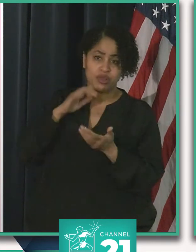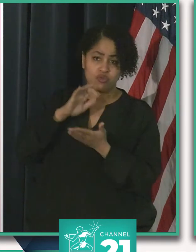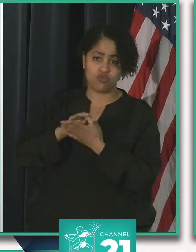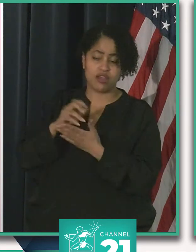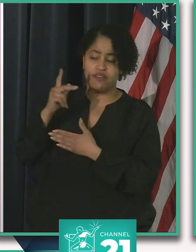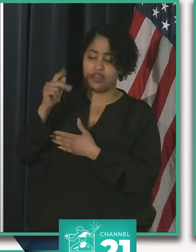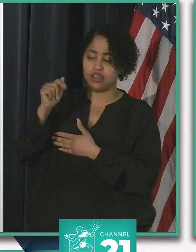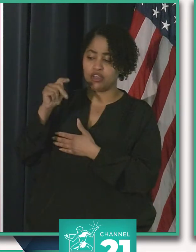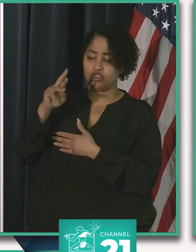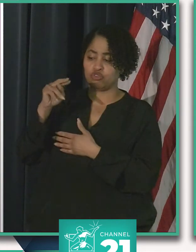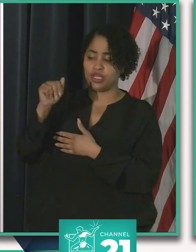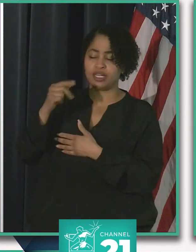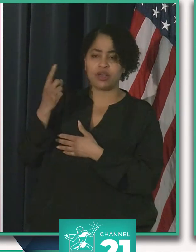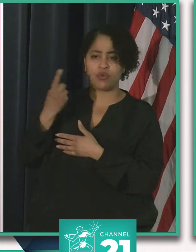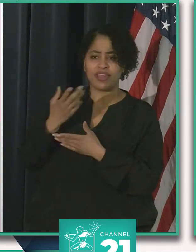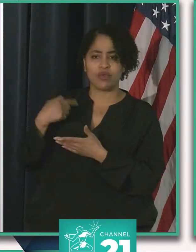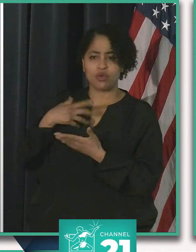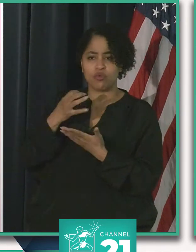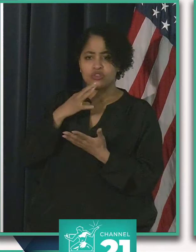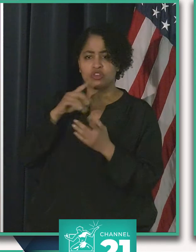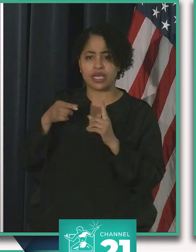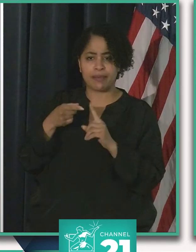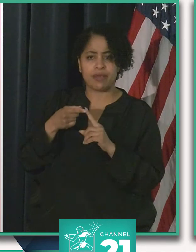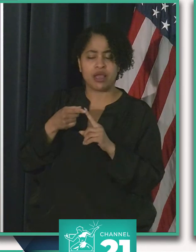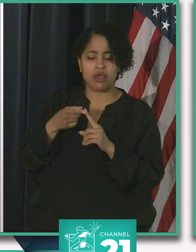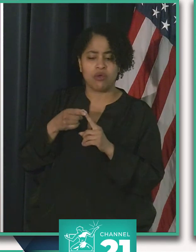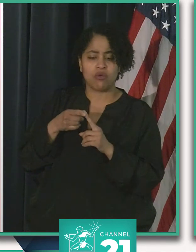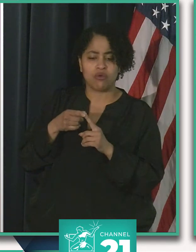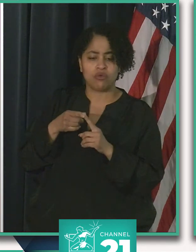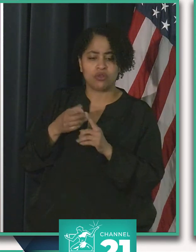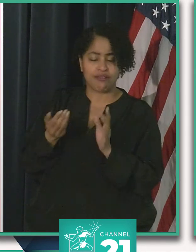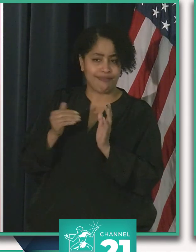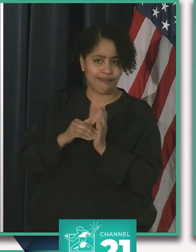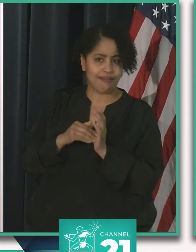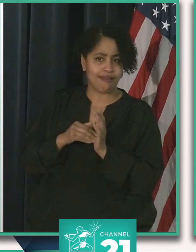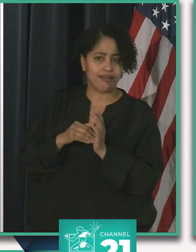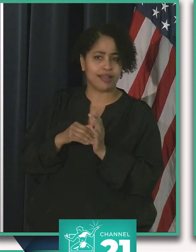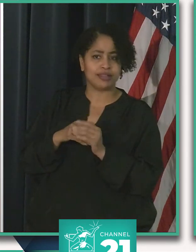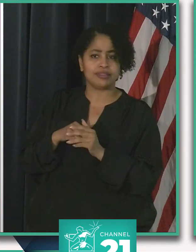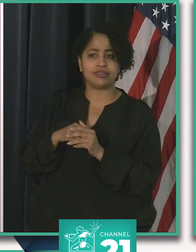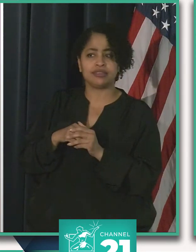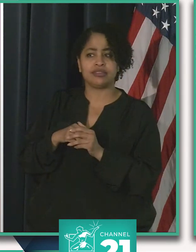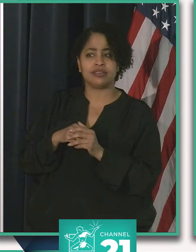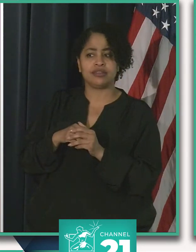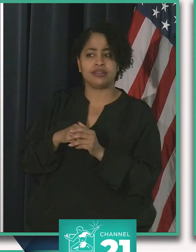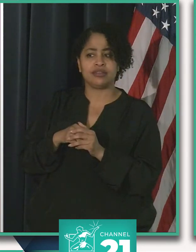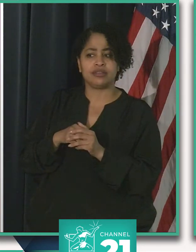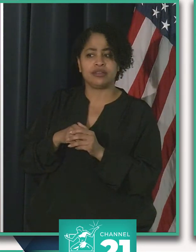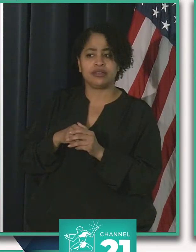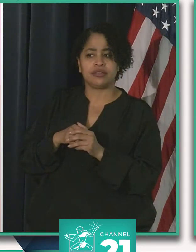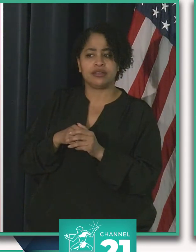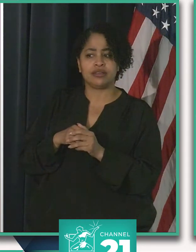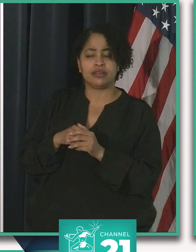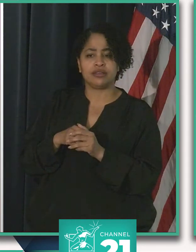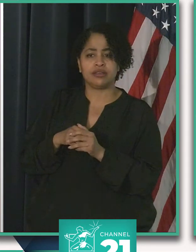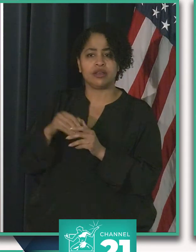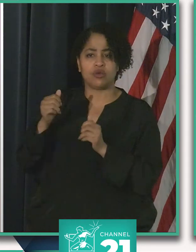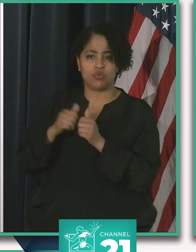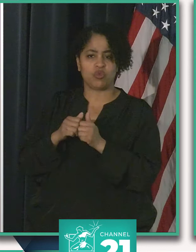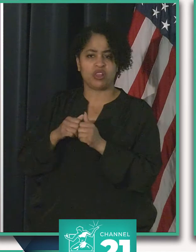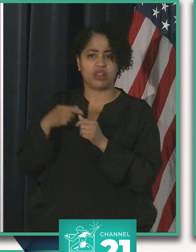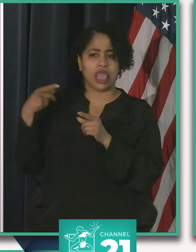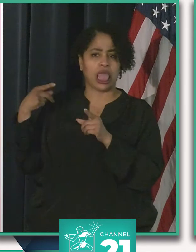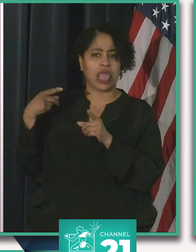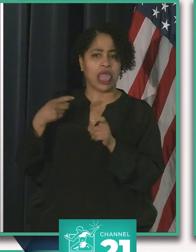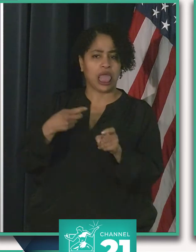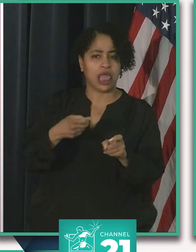Katrina, and one of the things that we wanted to talk about was, again, the thing with the undercover vehicles is a